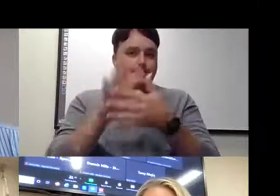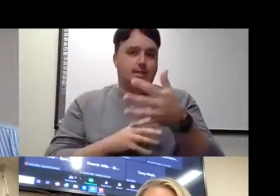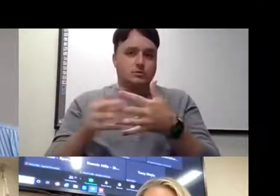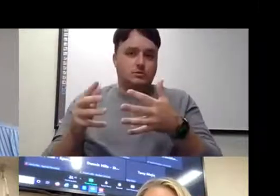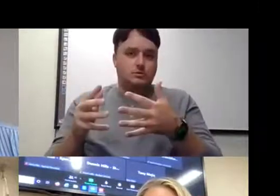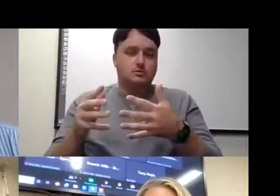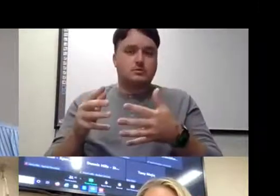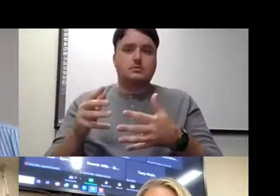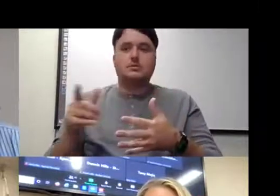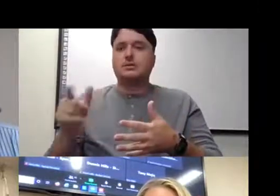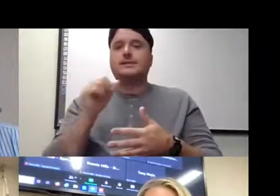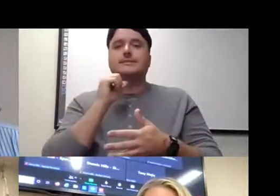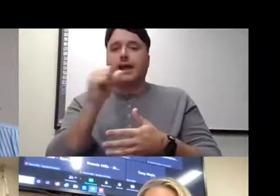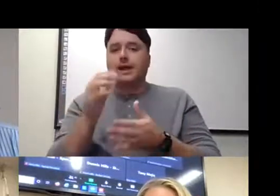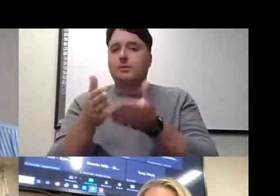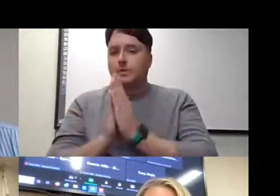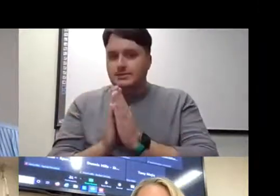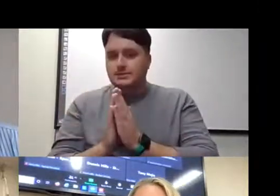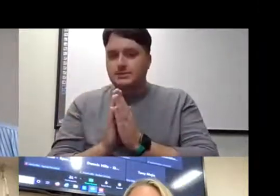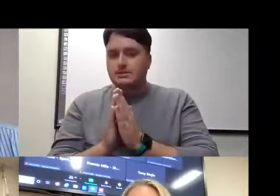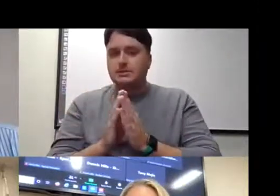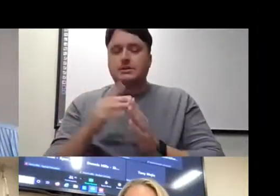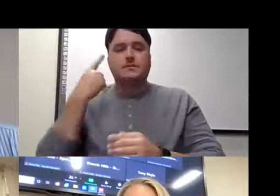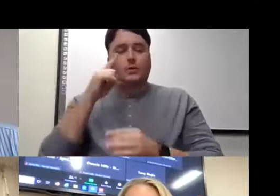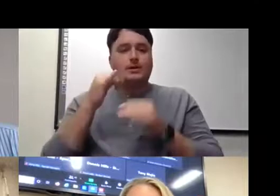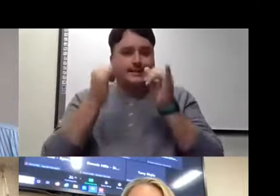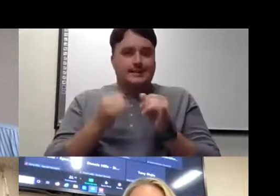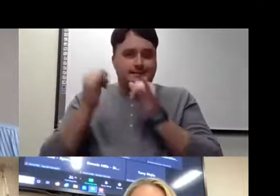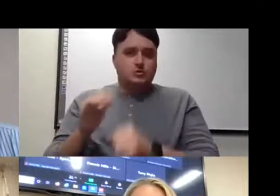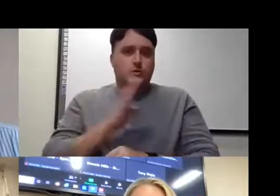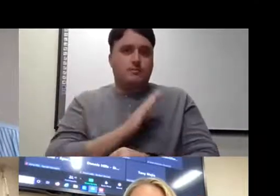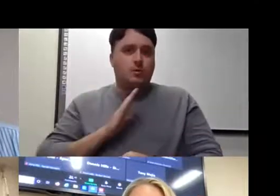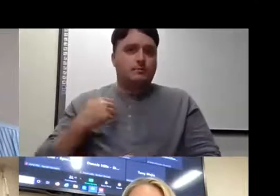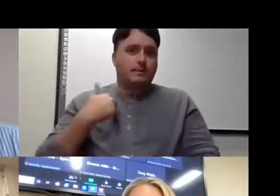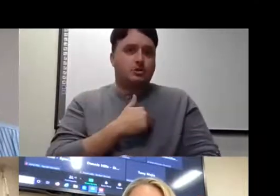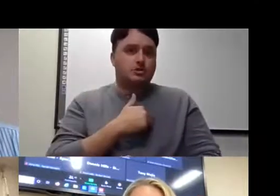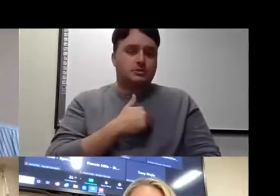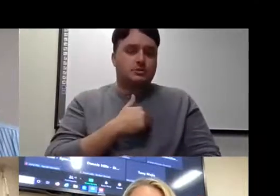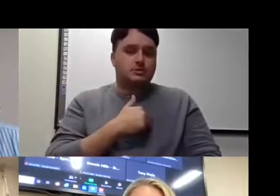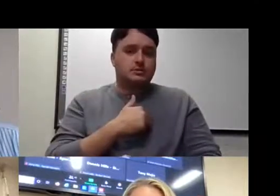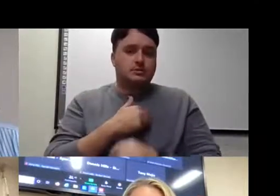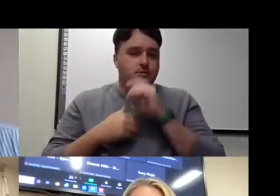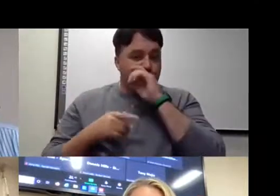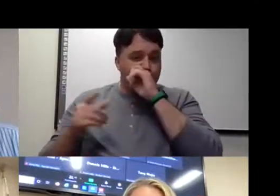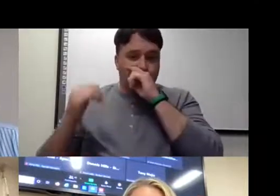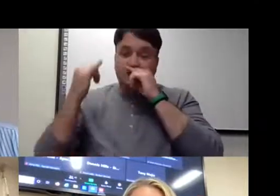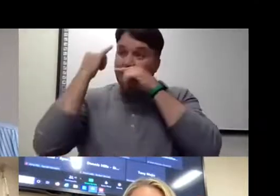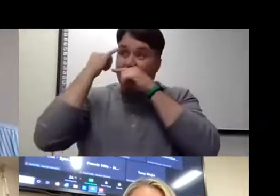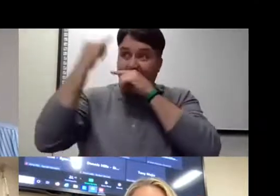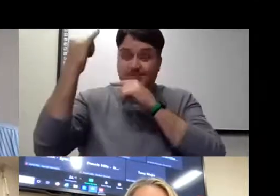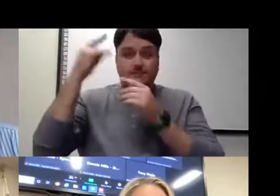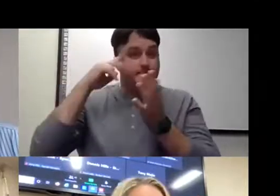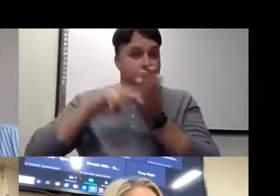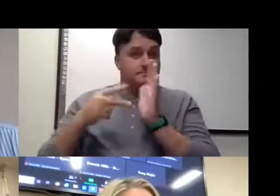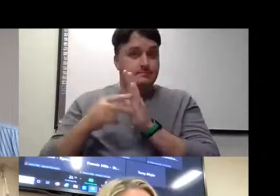not requested on behalf of individual board members. And the idea and the intent